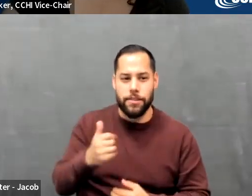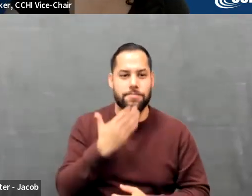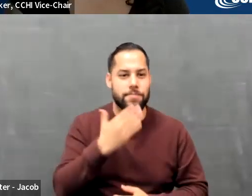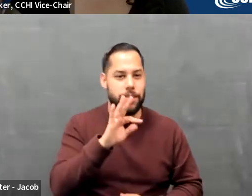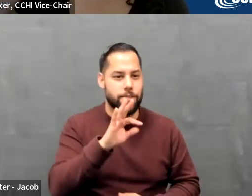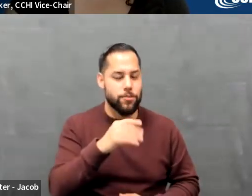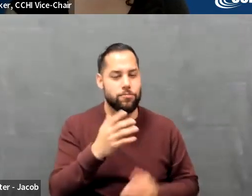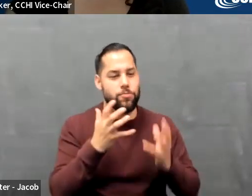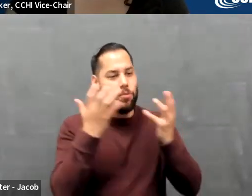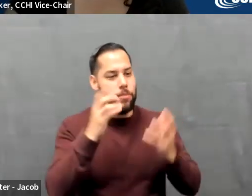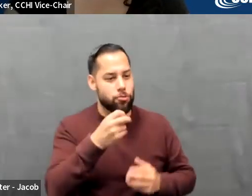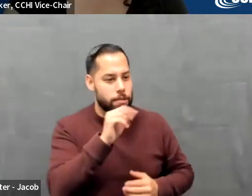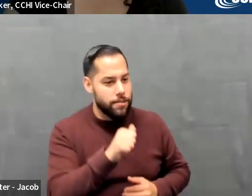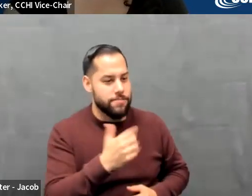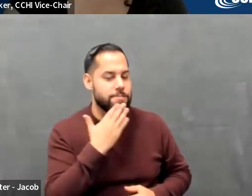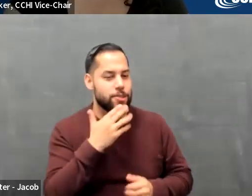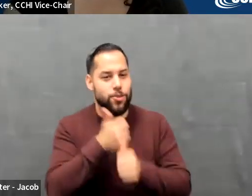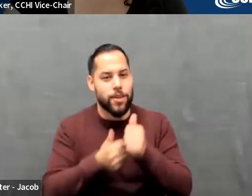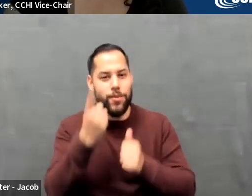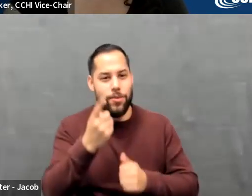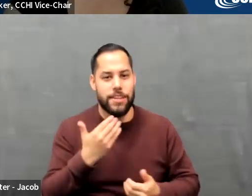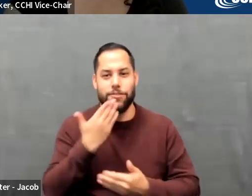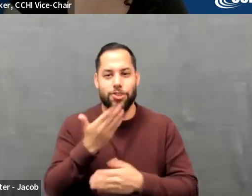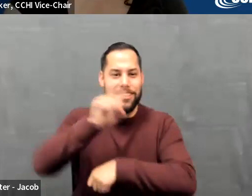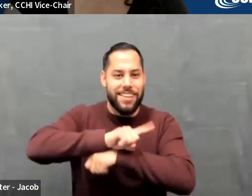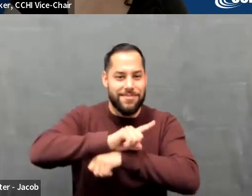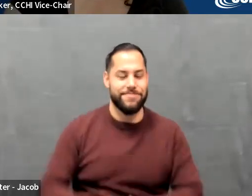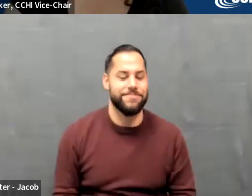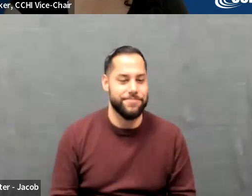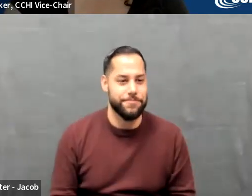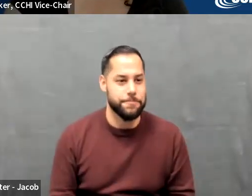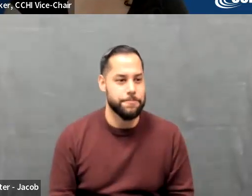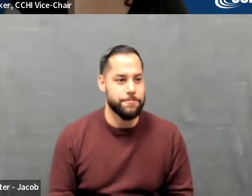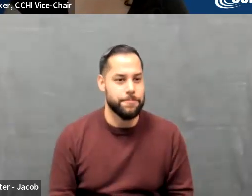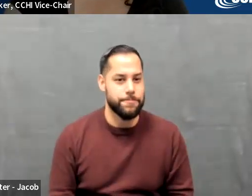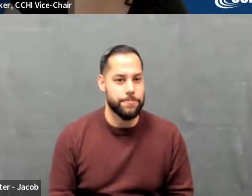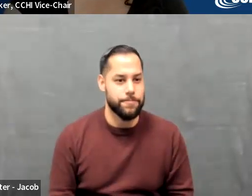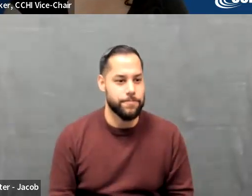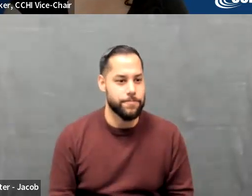Johanna, Mateo. Thank you so much, everybody. Have a good day. Bye-bye. Bye-bye.